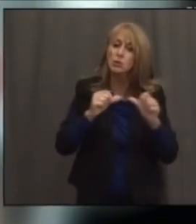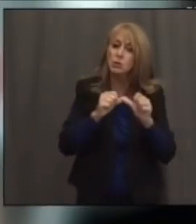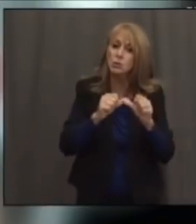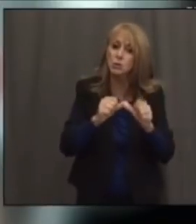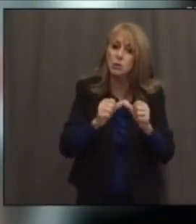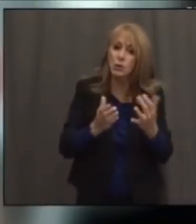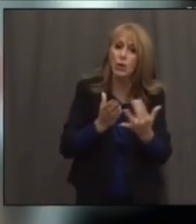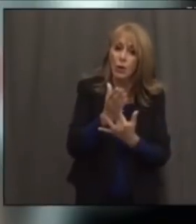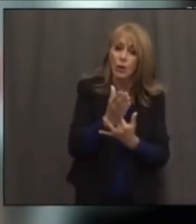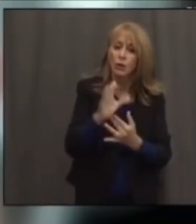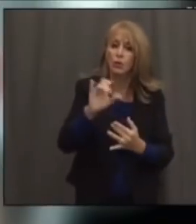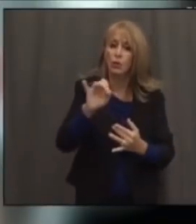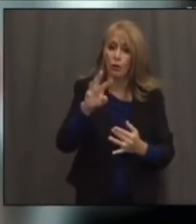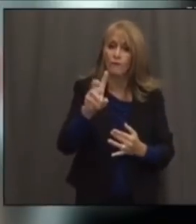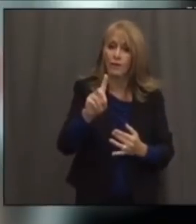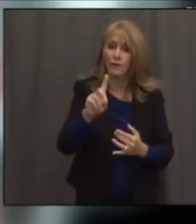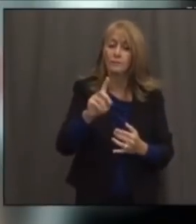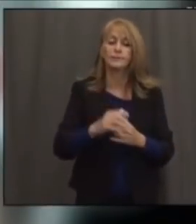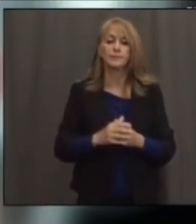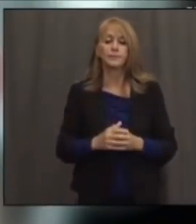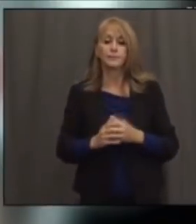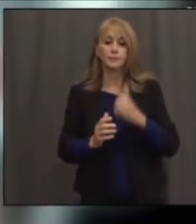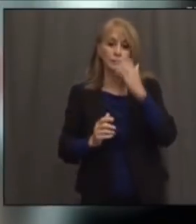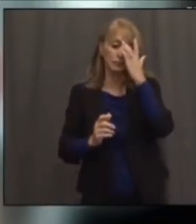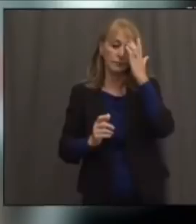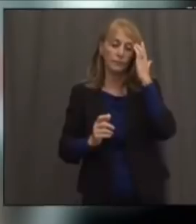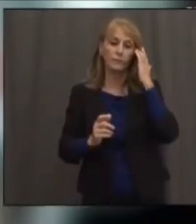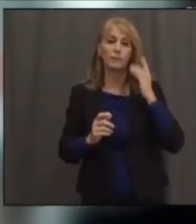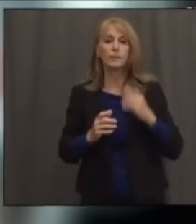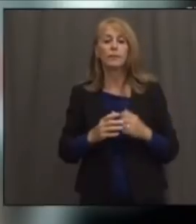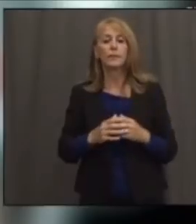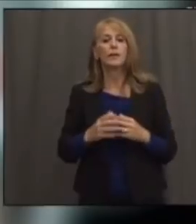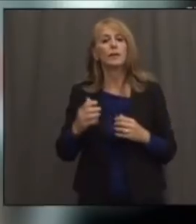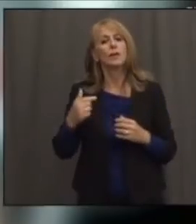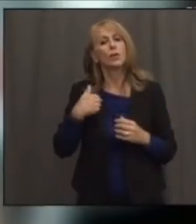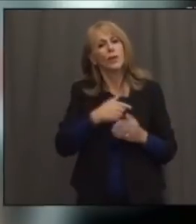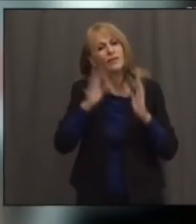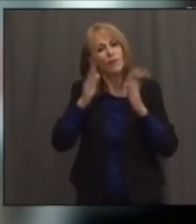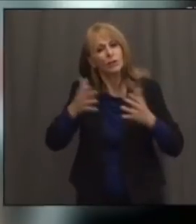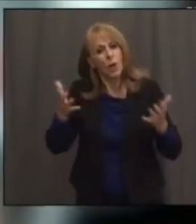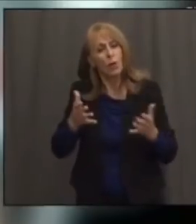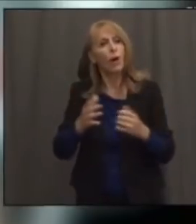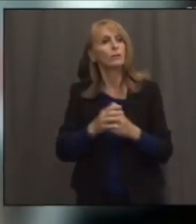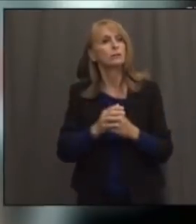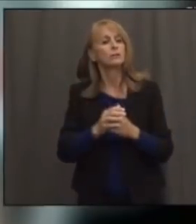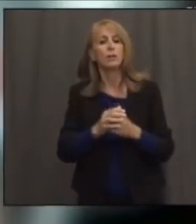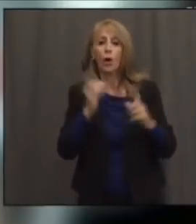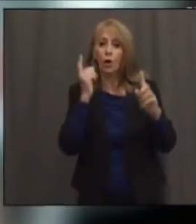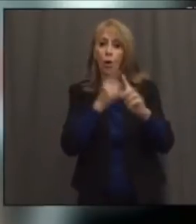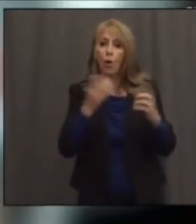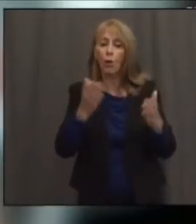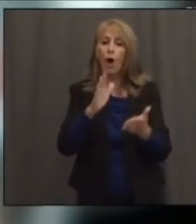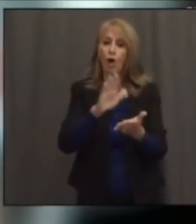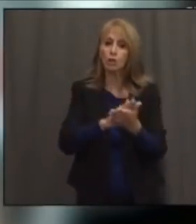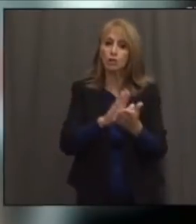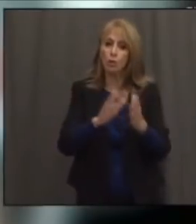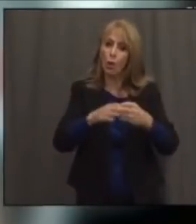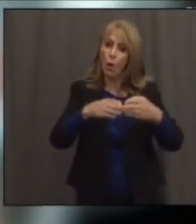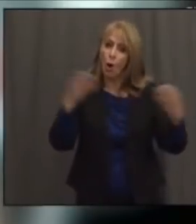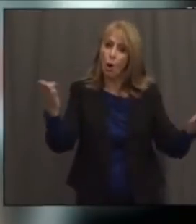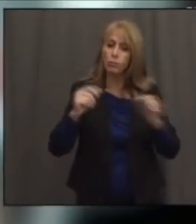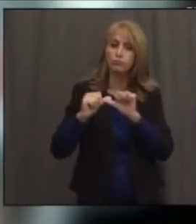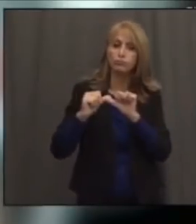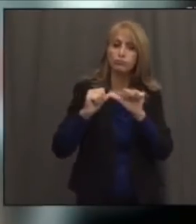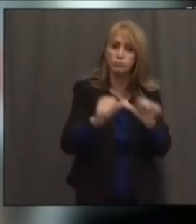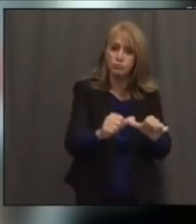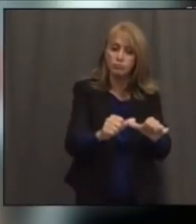standpoint, better than many. We focused, I think, on things that were important, like keeping schools open. You and I spoke on that many times. You had almost